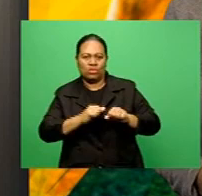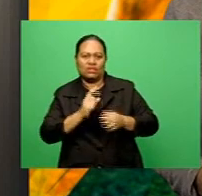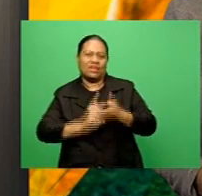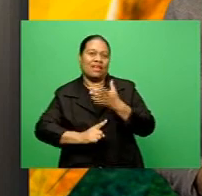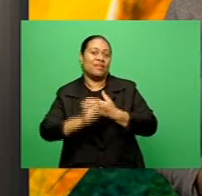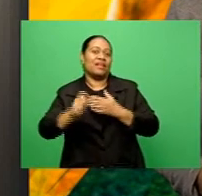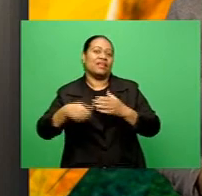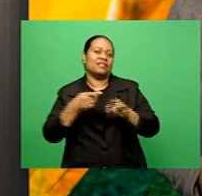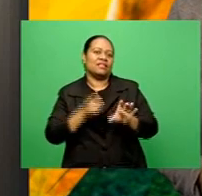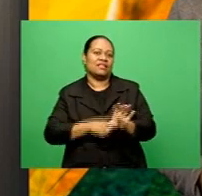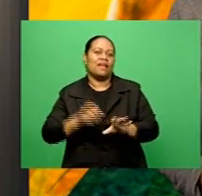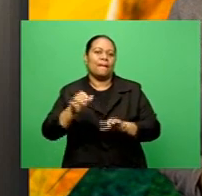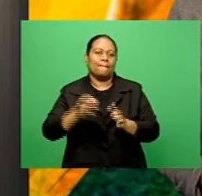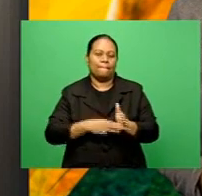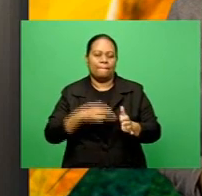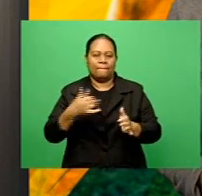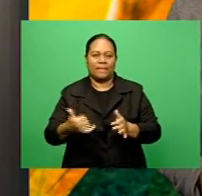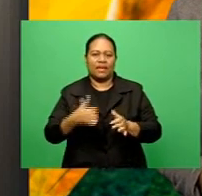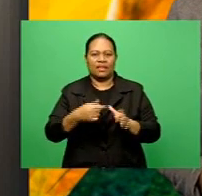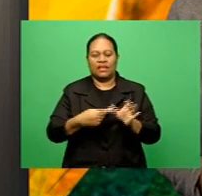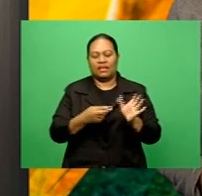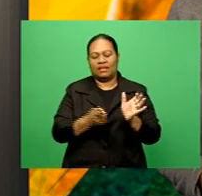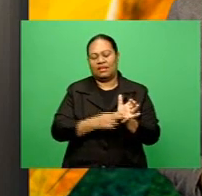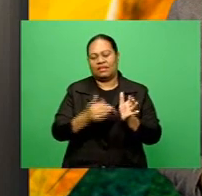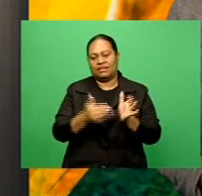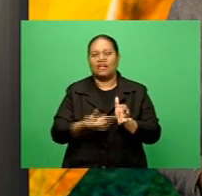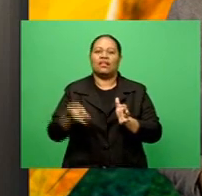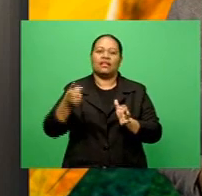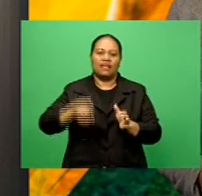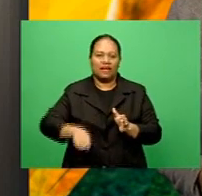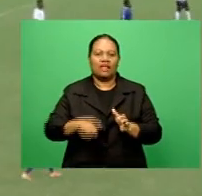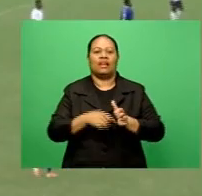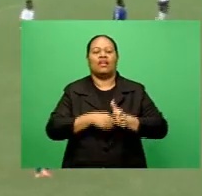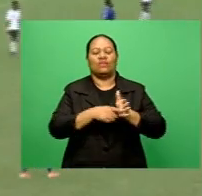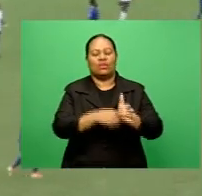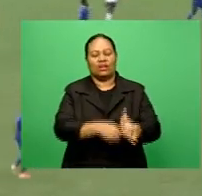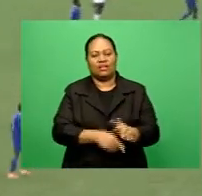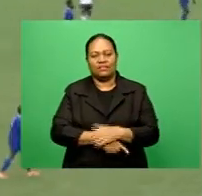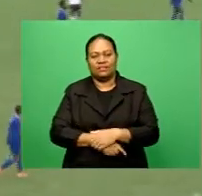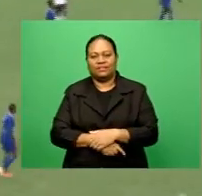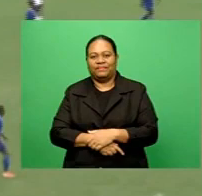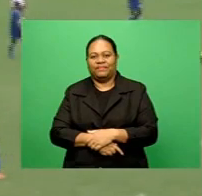at ANZ Stadium in Suva and Lautoka's Churchill Park.